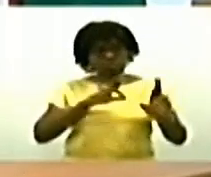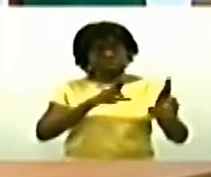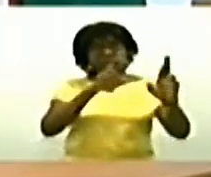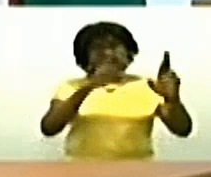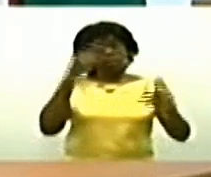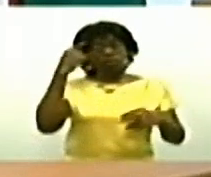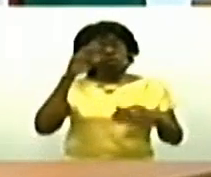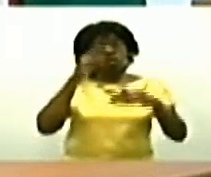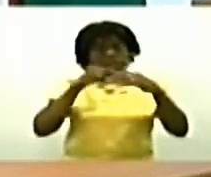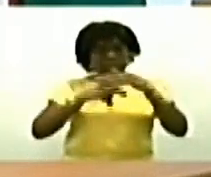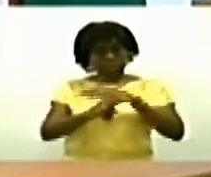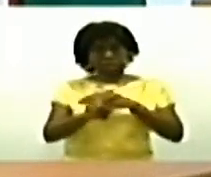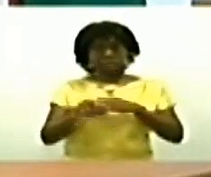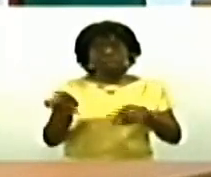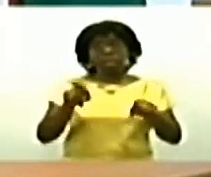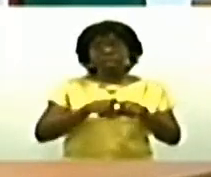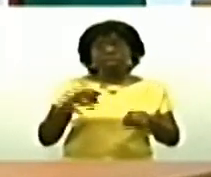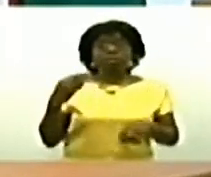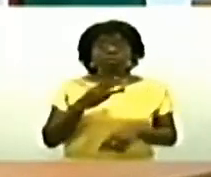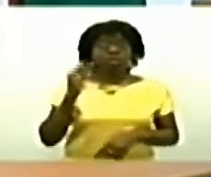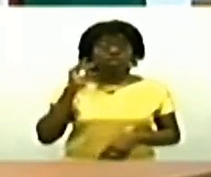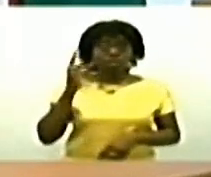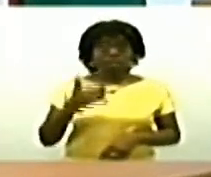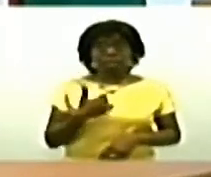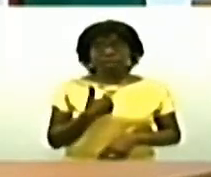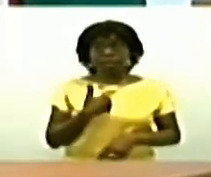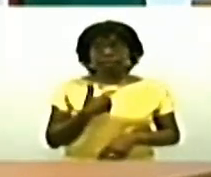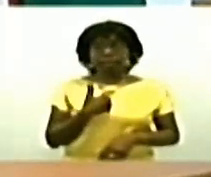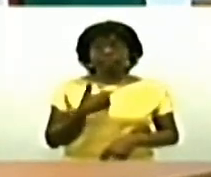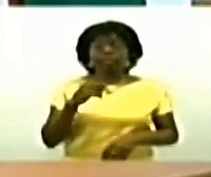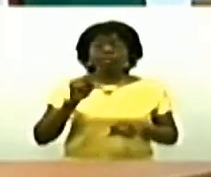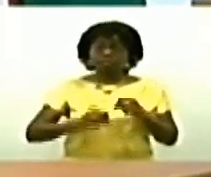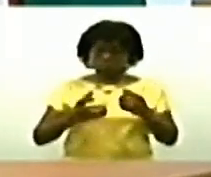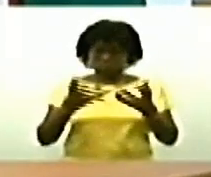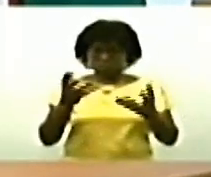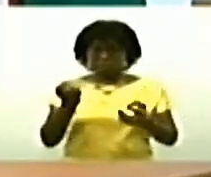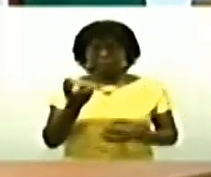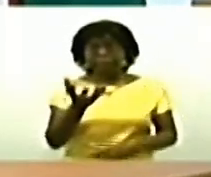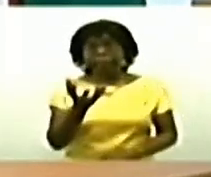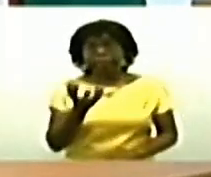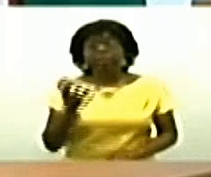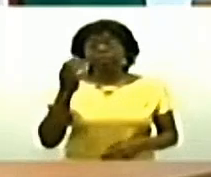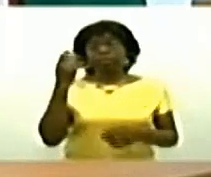for nature as we should have. So I want to make these appeals.